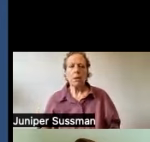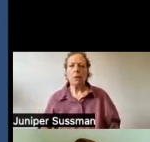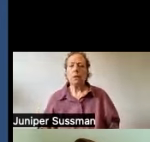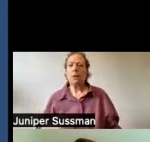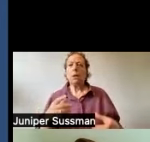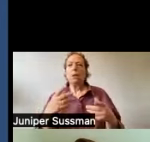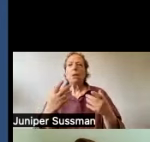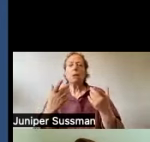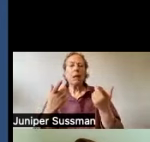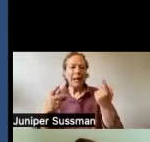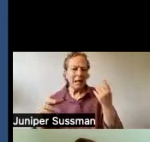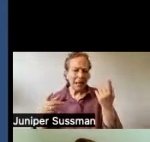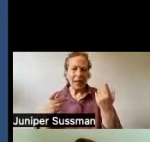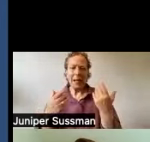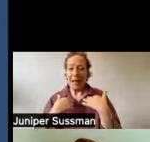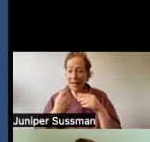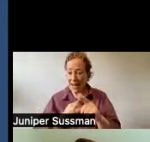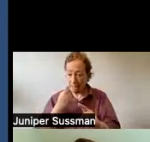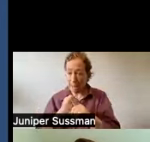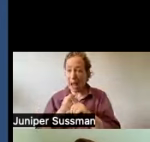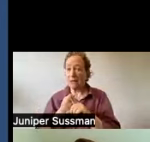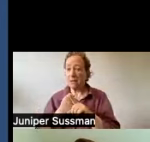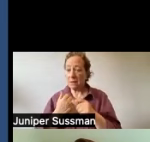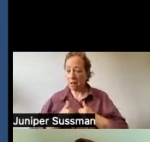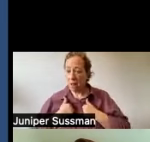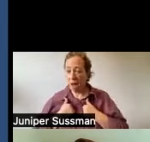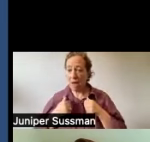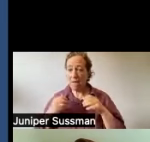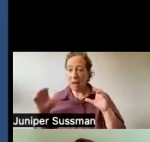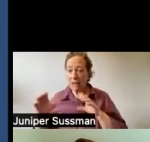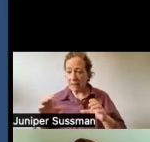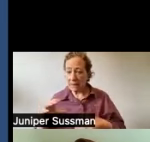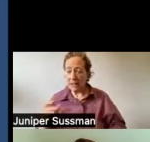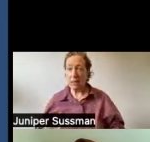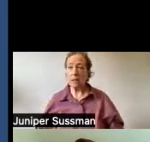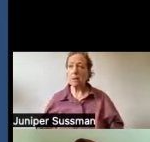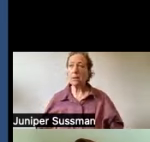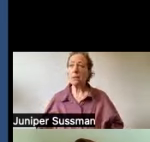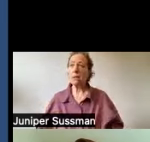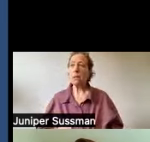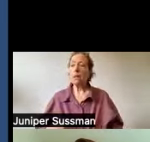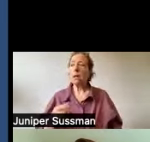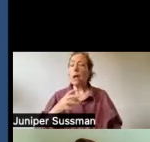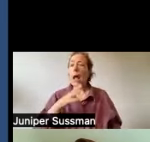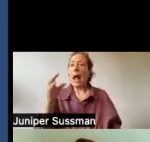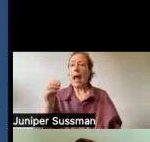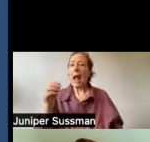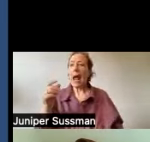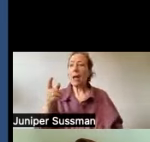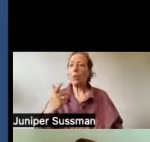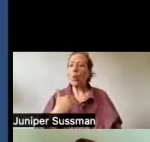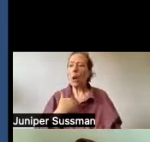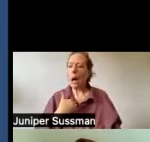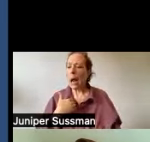impacts on major life activities that we've been speaking of already. We have